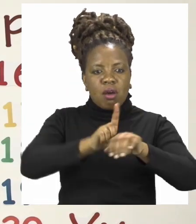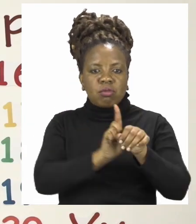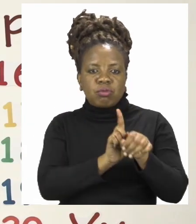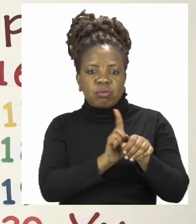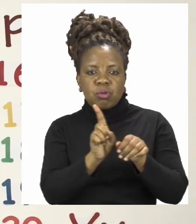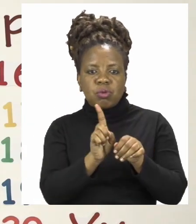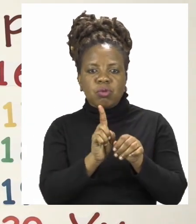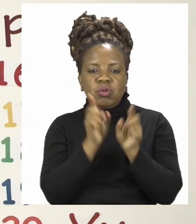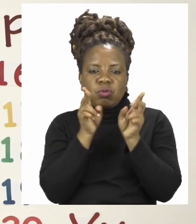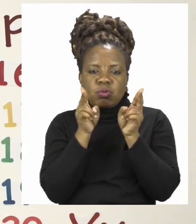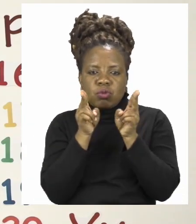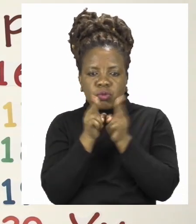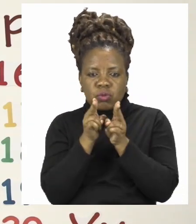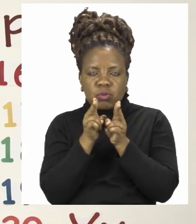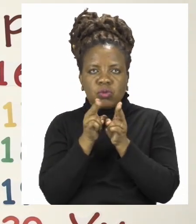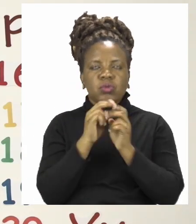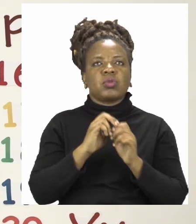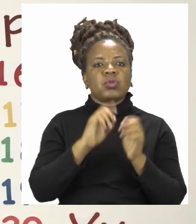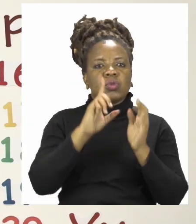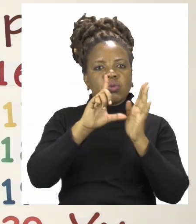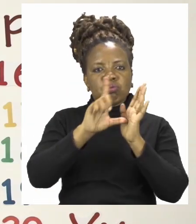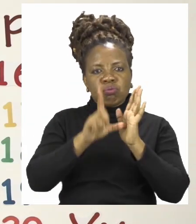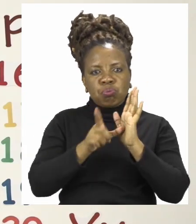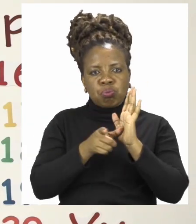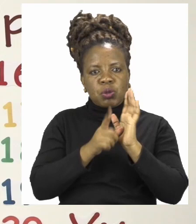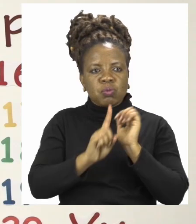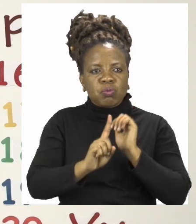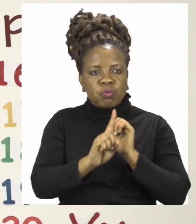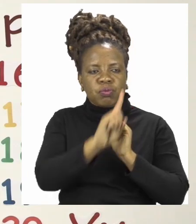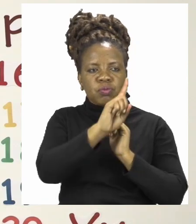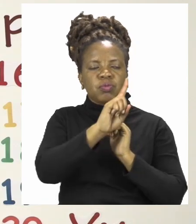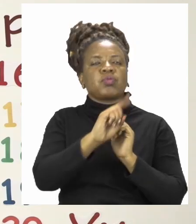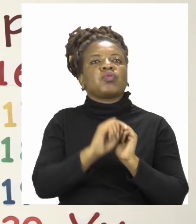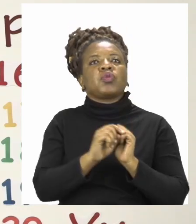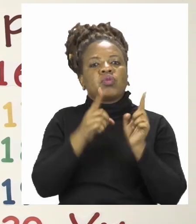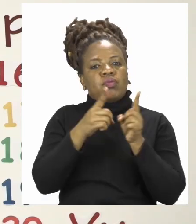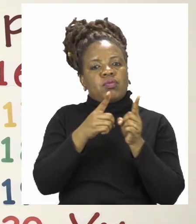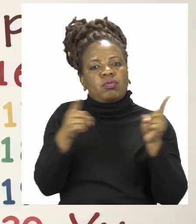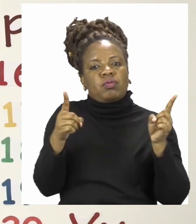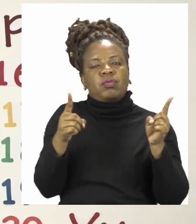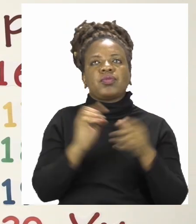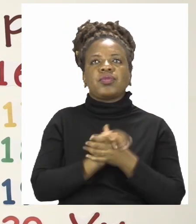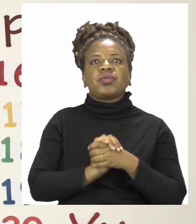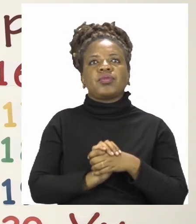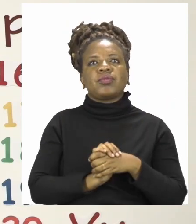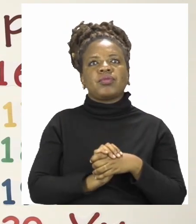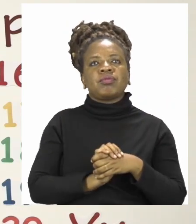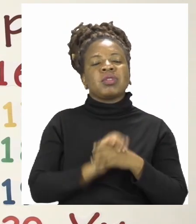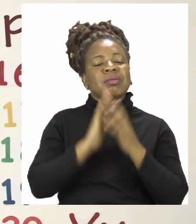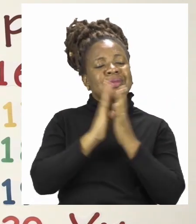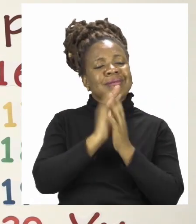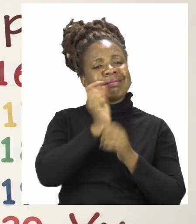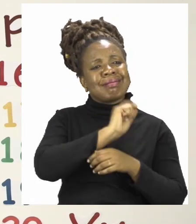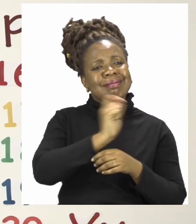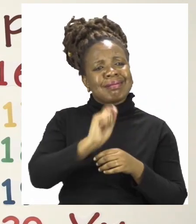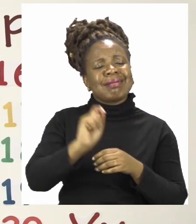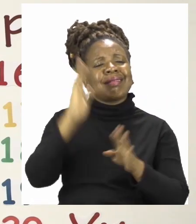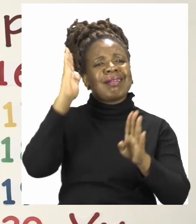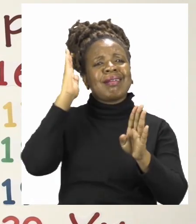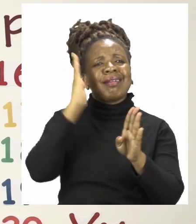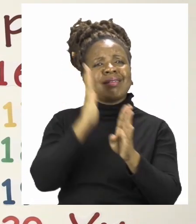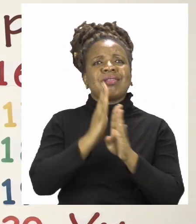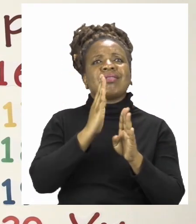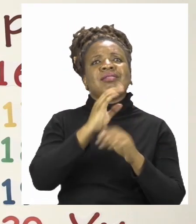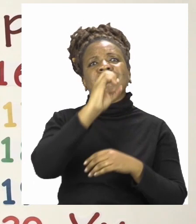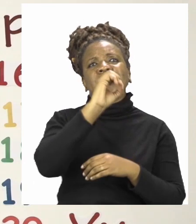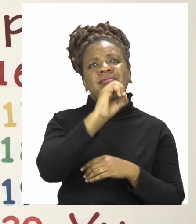your exercise, you will see the difference. So have fun. Please spell the word o'clock correctly and fill